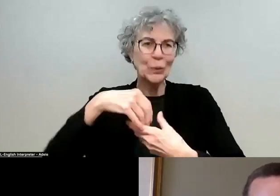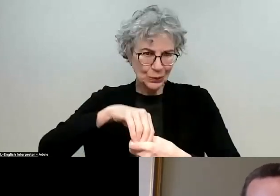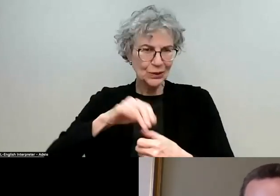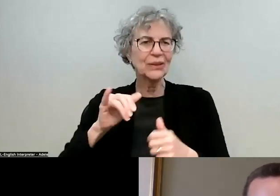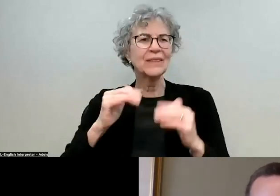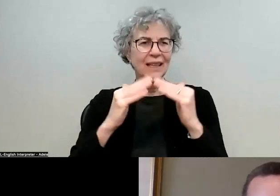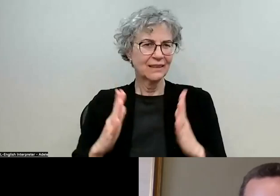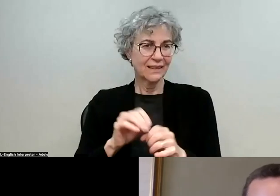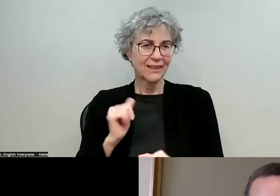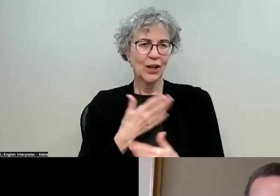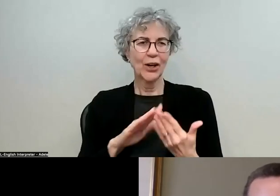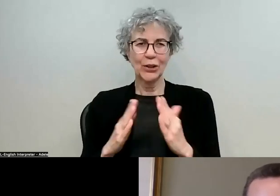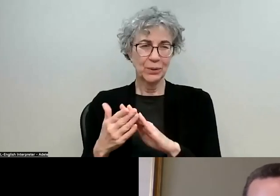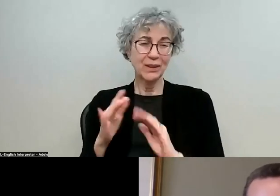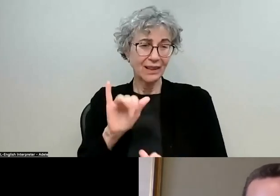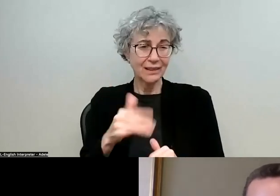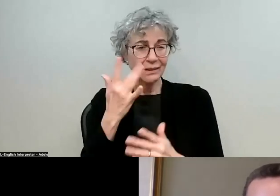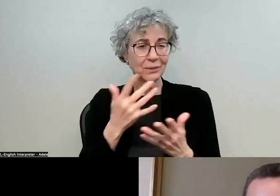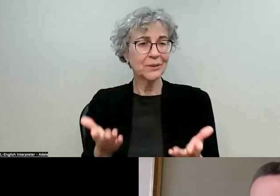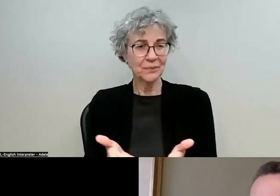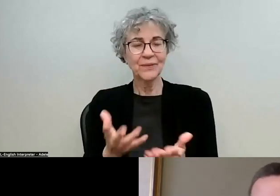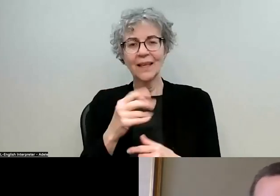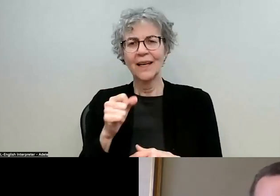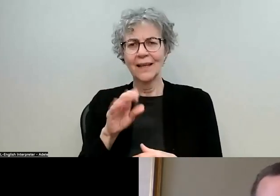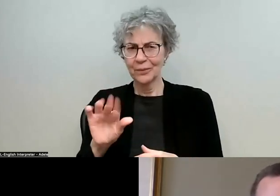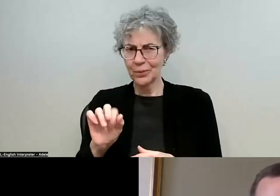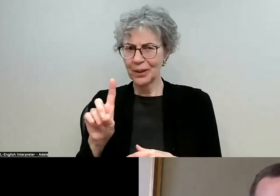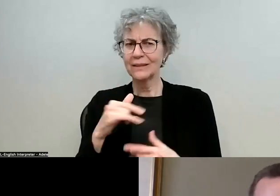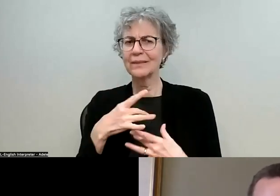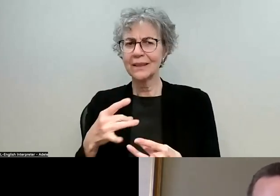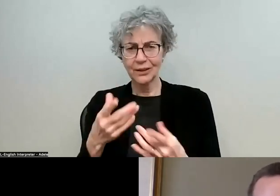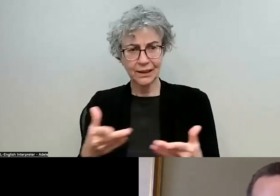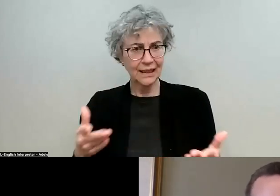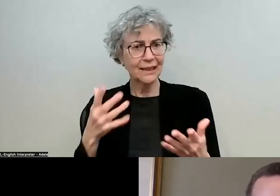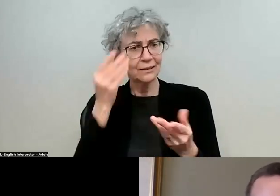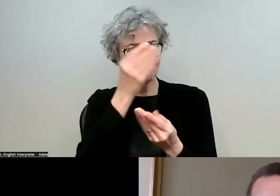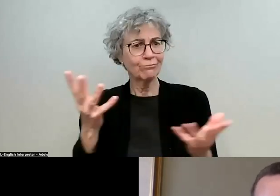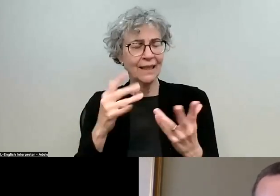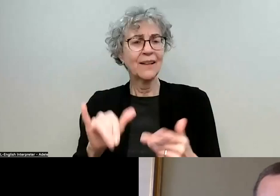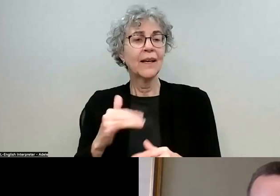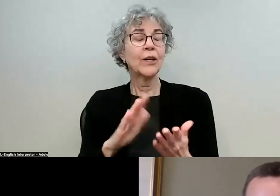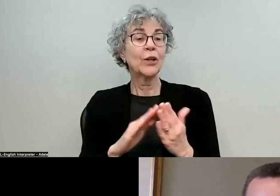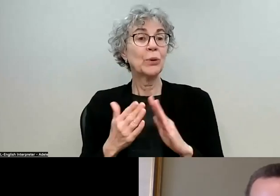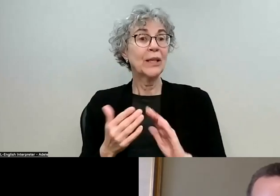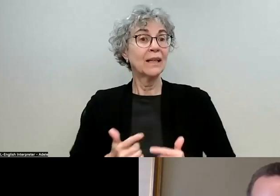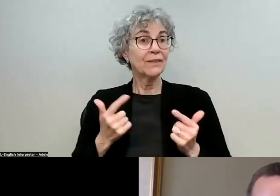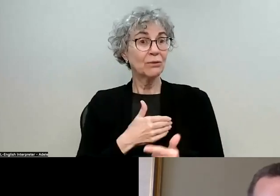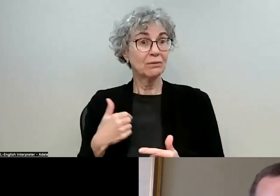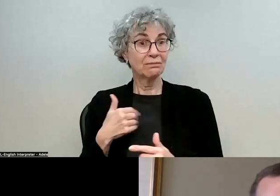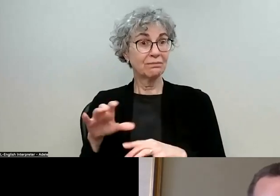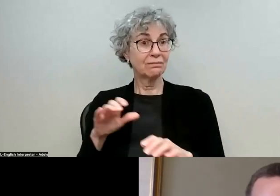about. And Brad's got some interesting things that Community Living Toronto has been doing right up until the